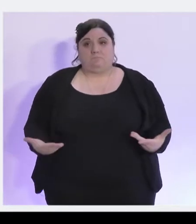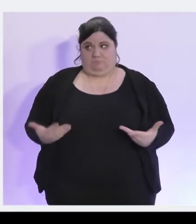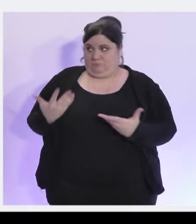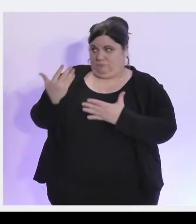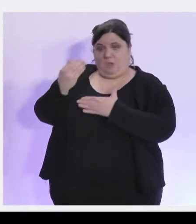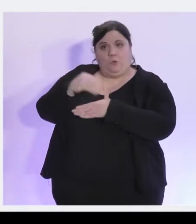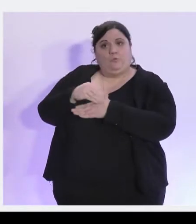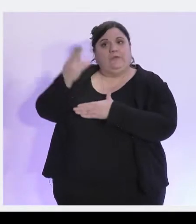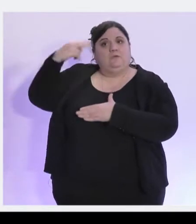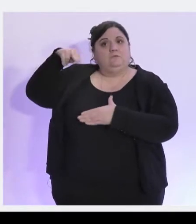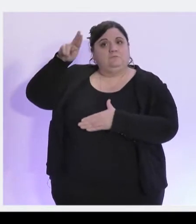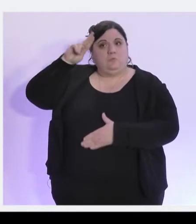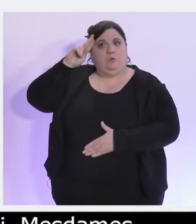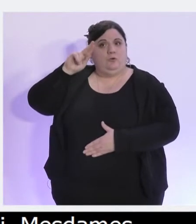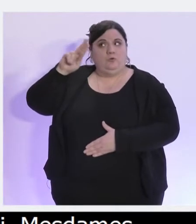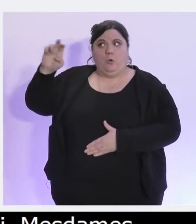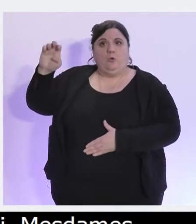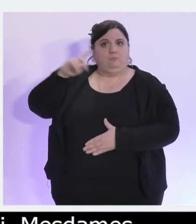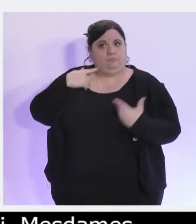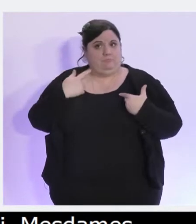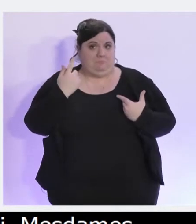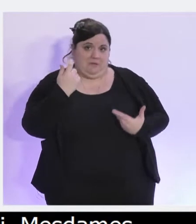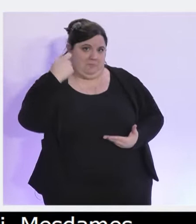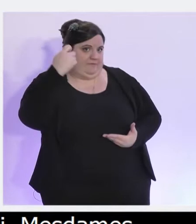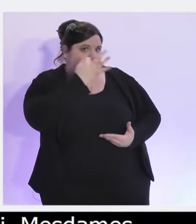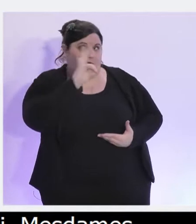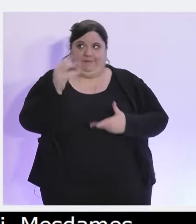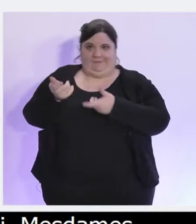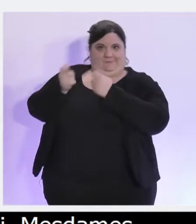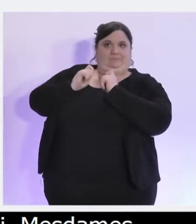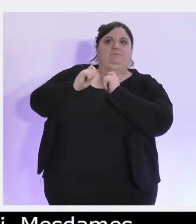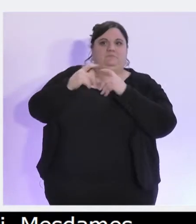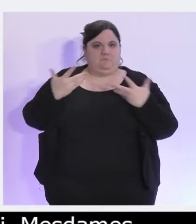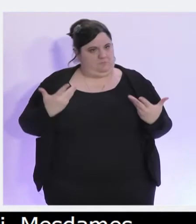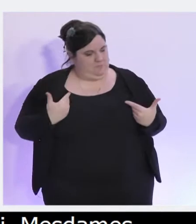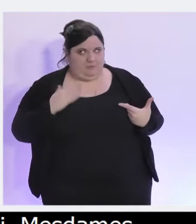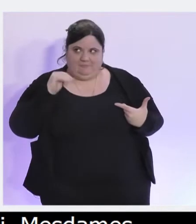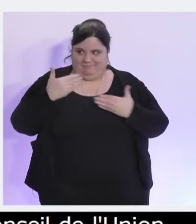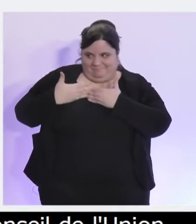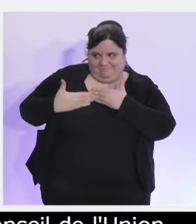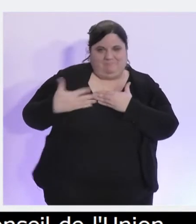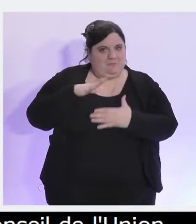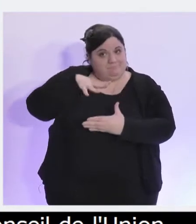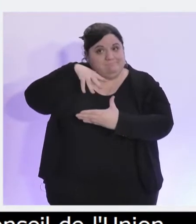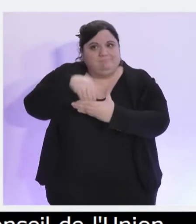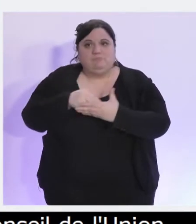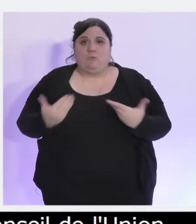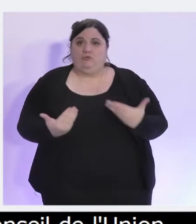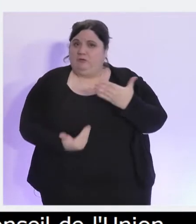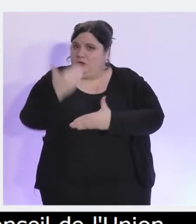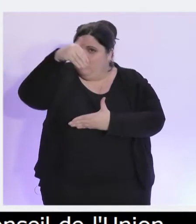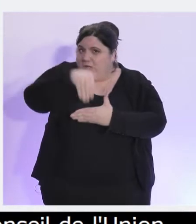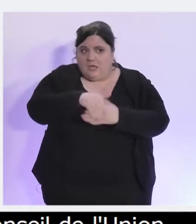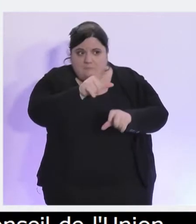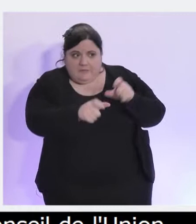French presidency of the European Union, I met today with the ministers of the member states in charge of disabled